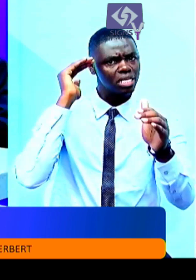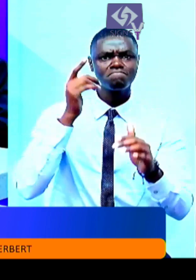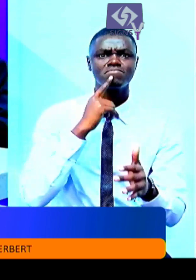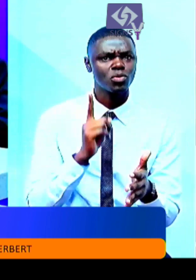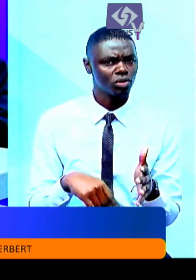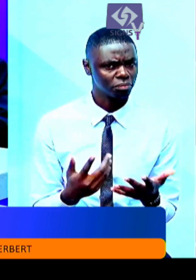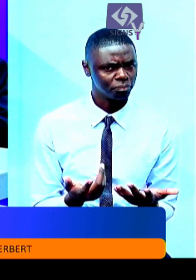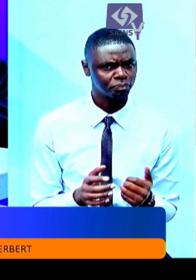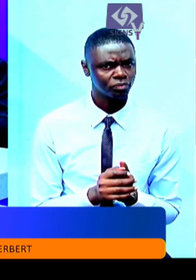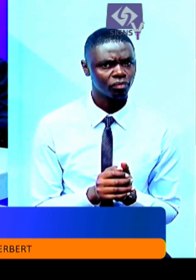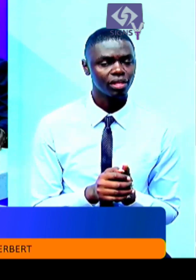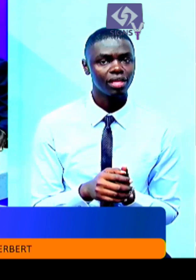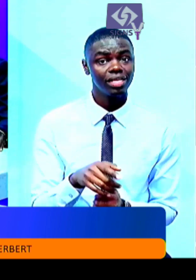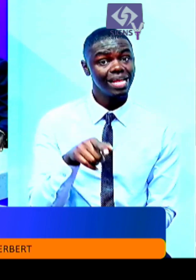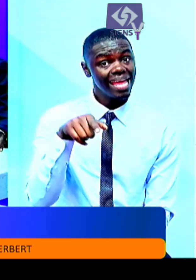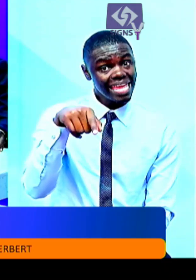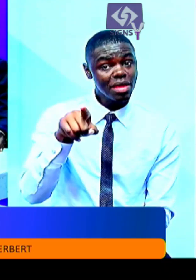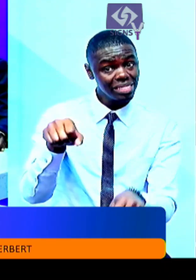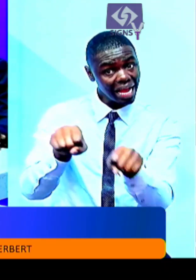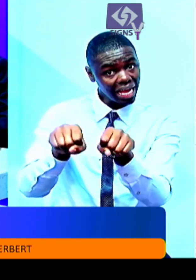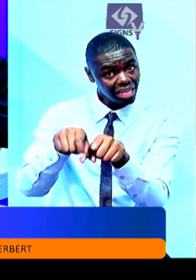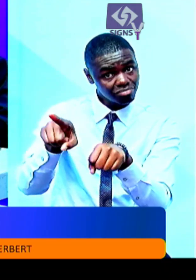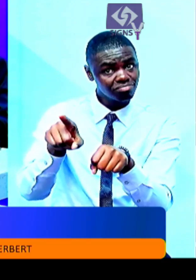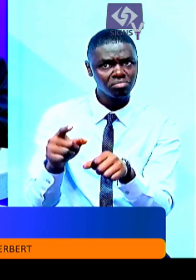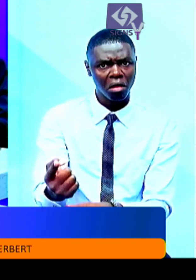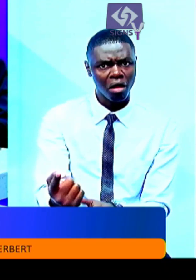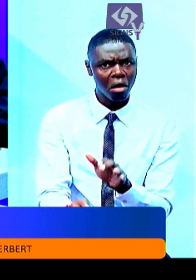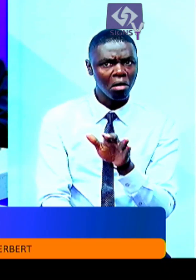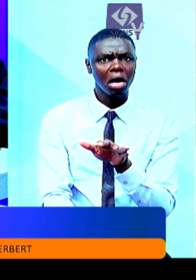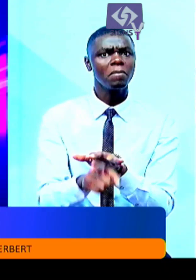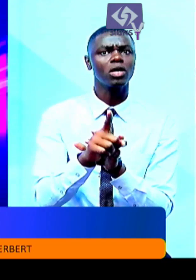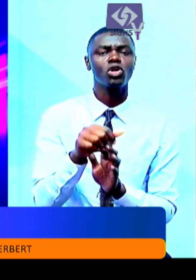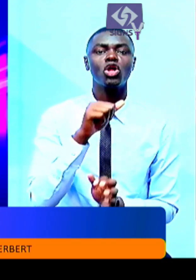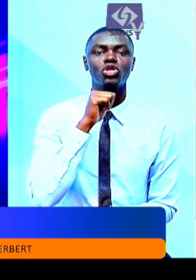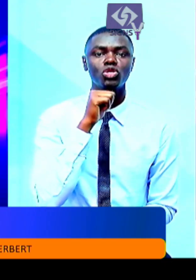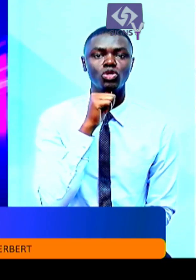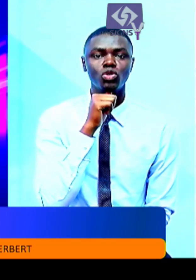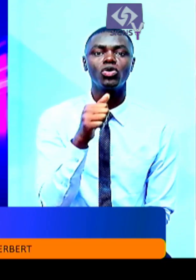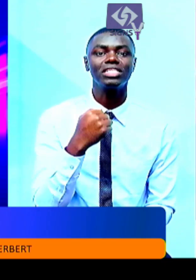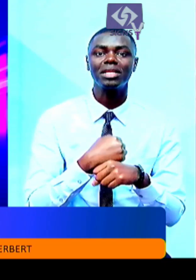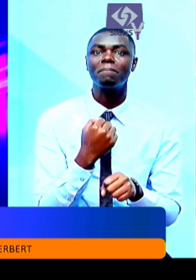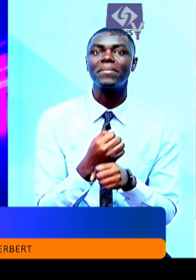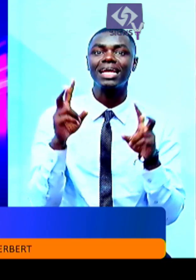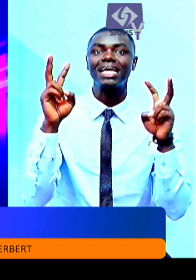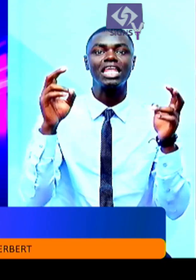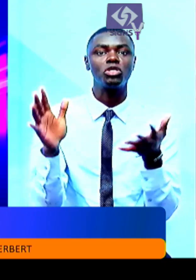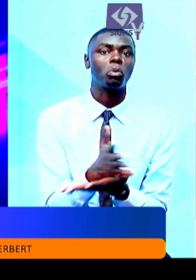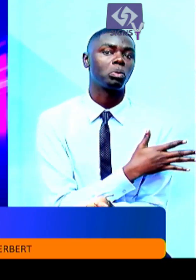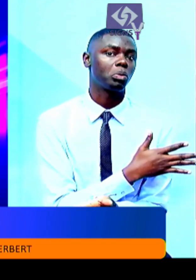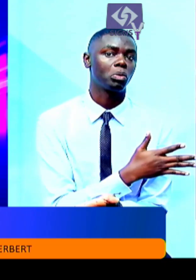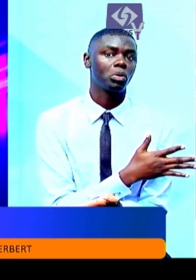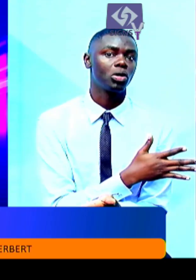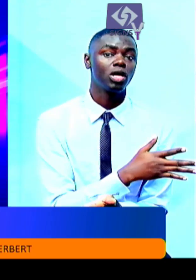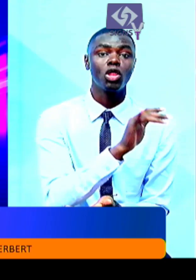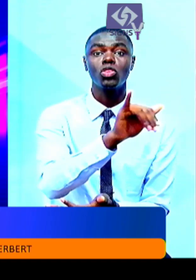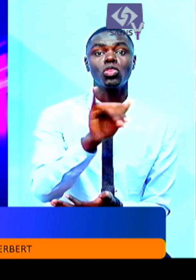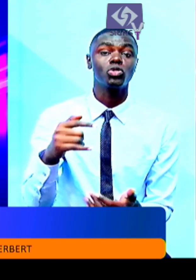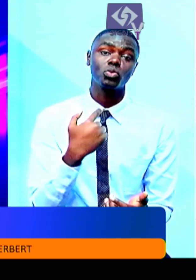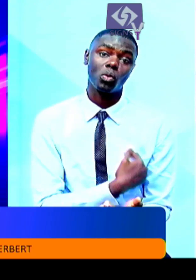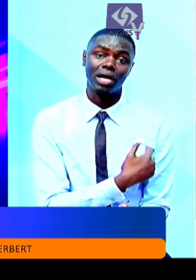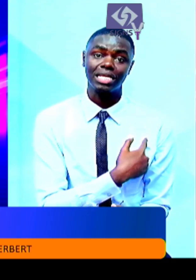that Johnson Sakaja coming out does not make the issue even go away, because those who are guilty,